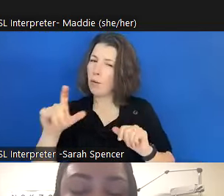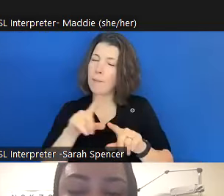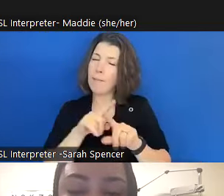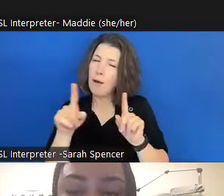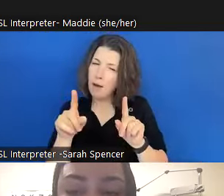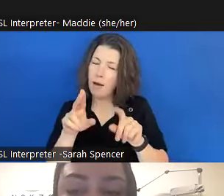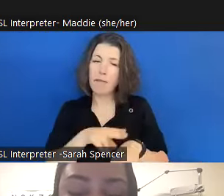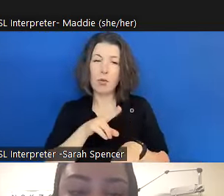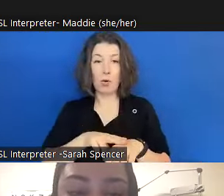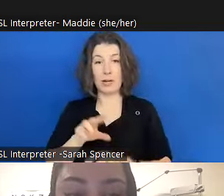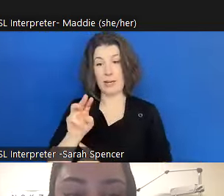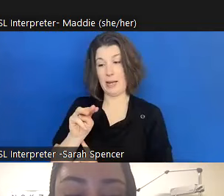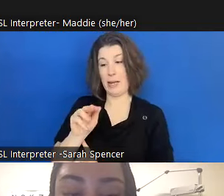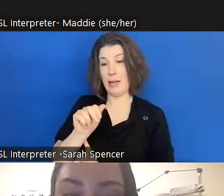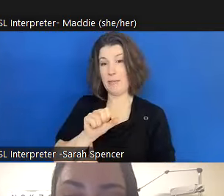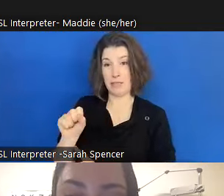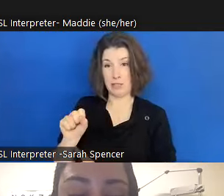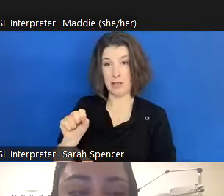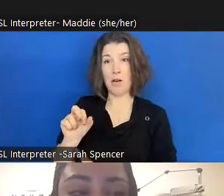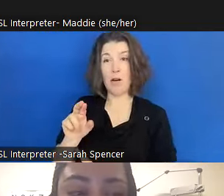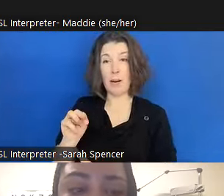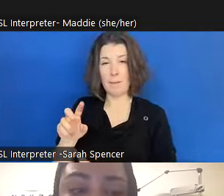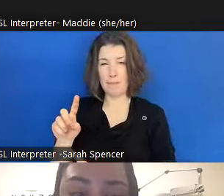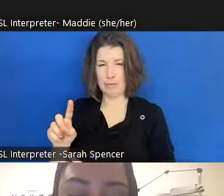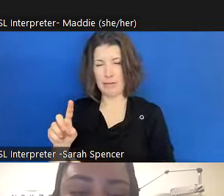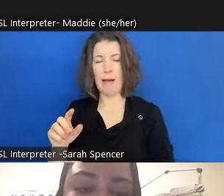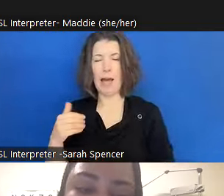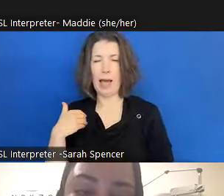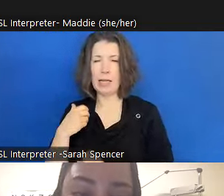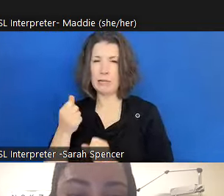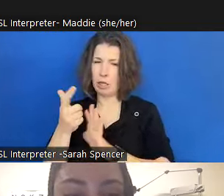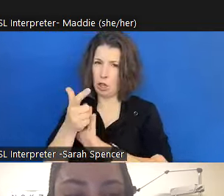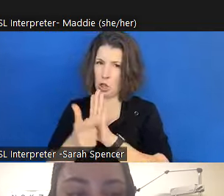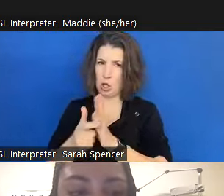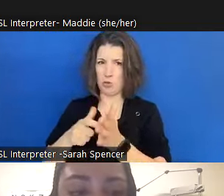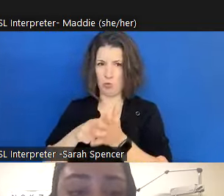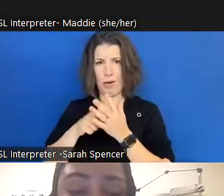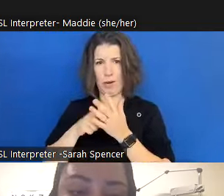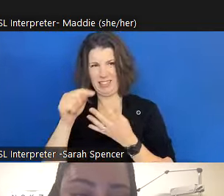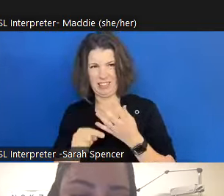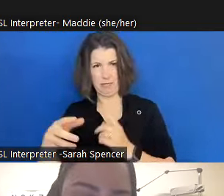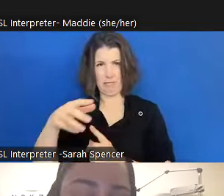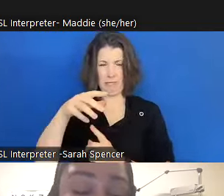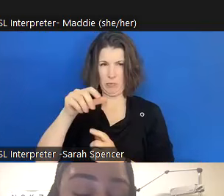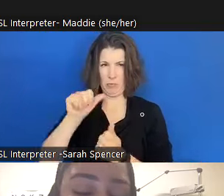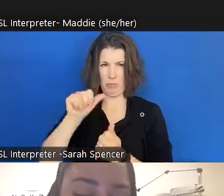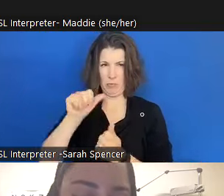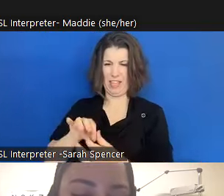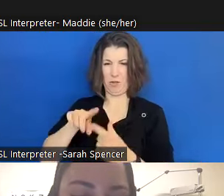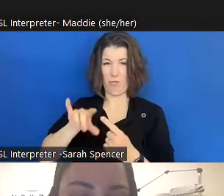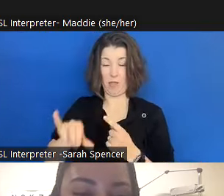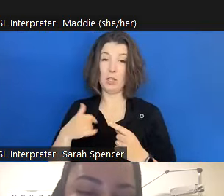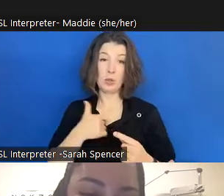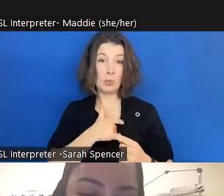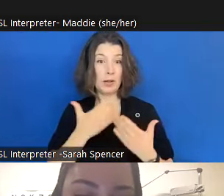the Massachusetts RMV does have many laws surrounding this and many requirements. So we're very grateful that